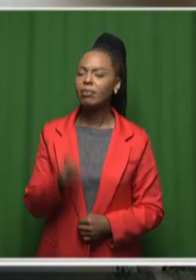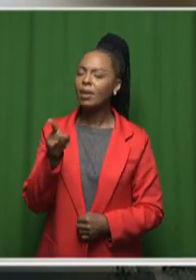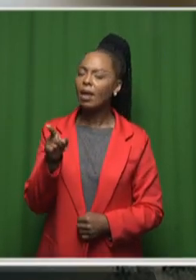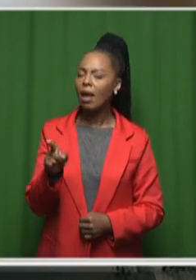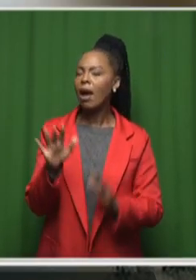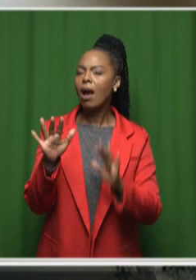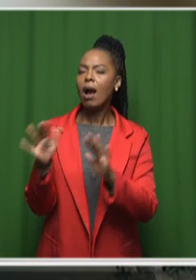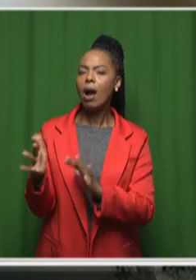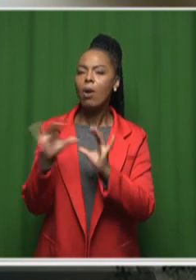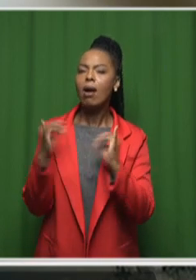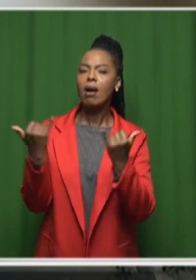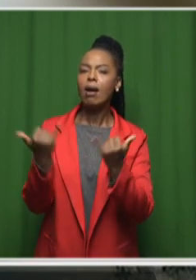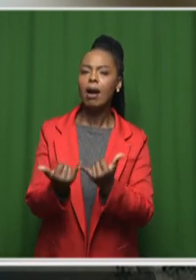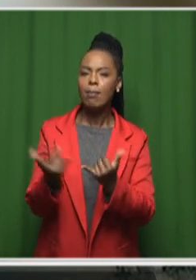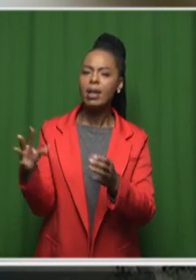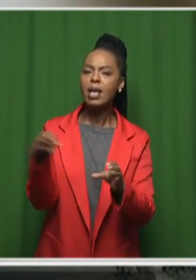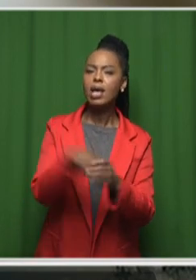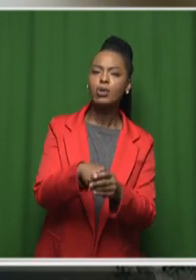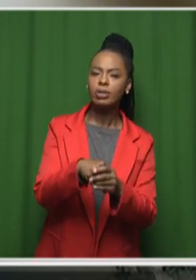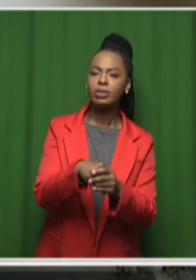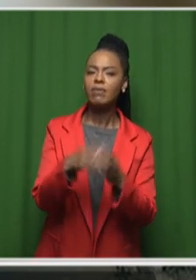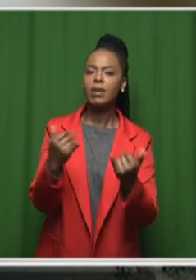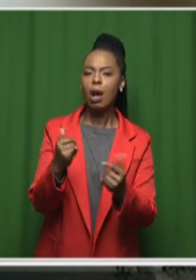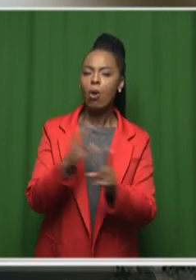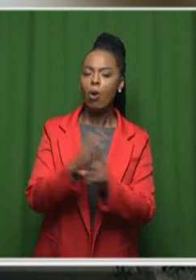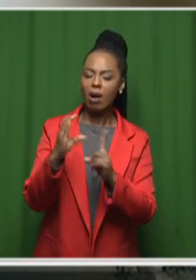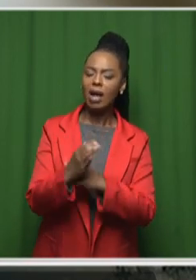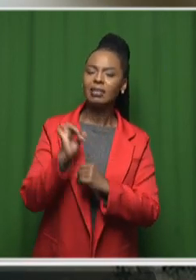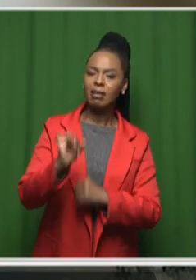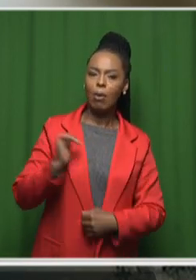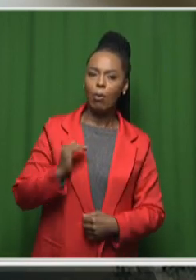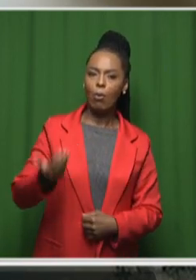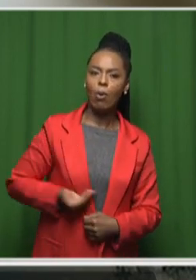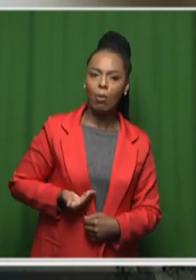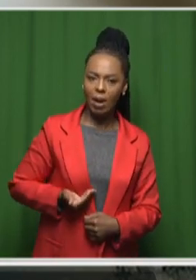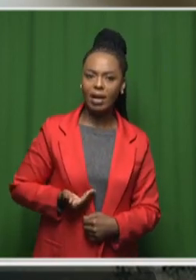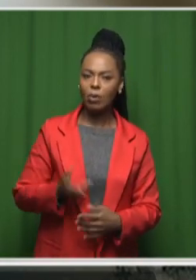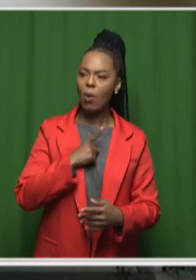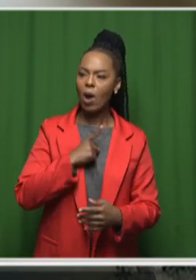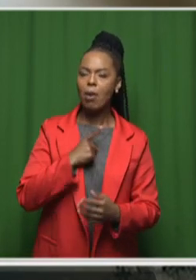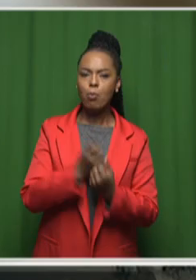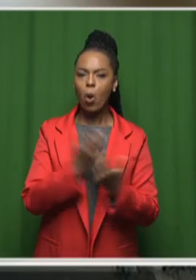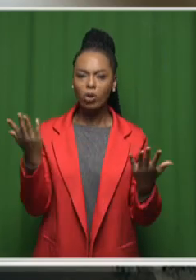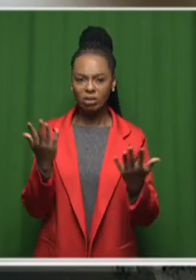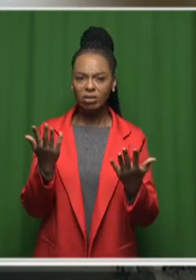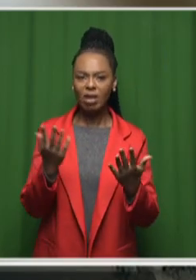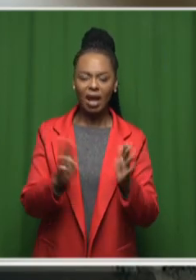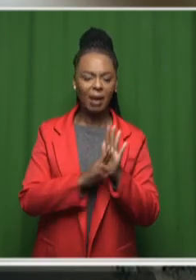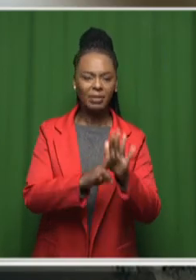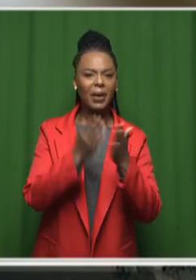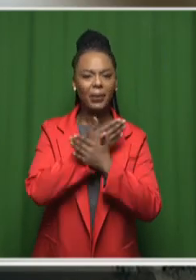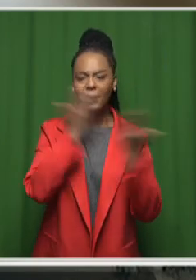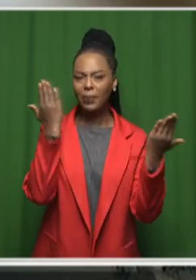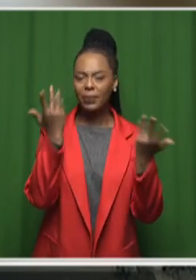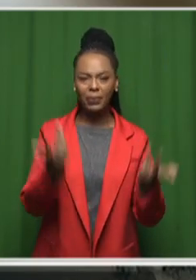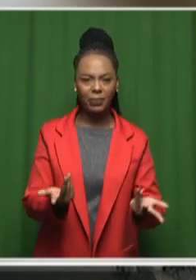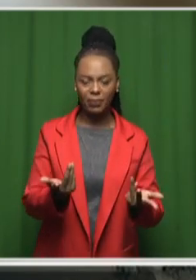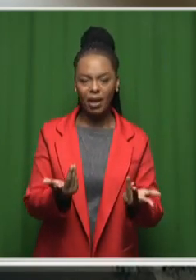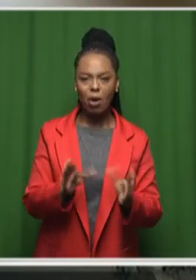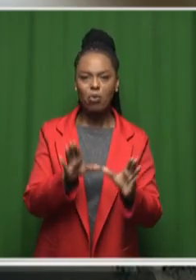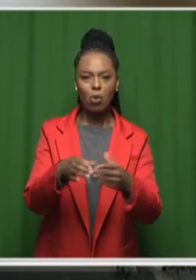then can companies create a more inclusive culture for women and the unrepresented and the underrepresented groups?